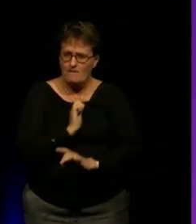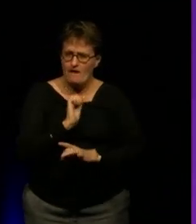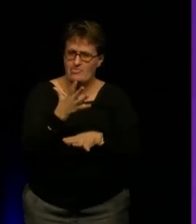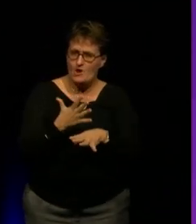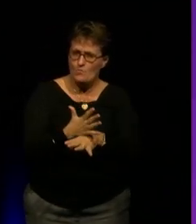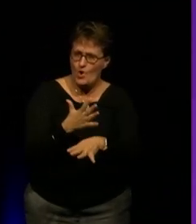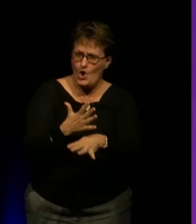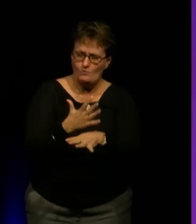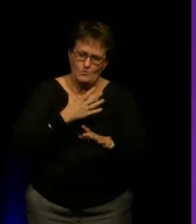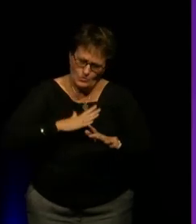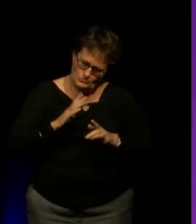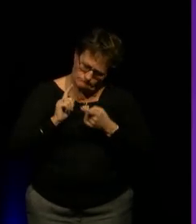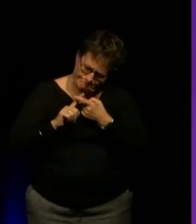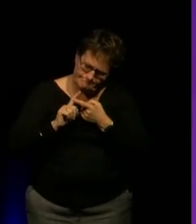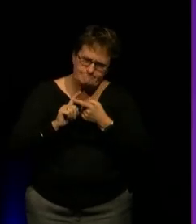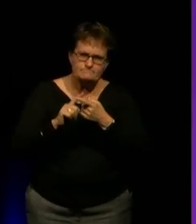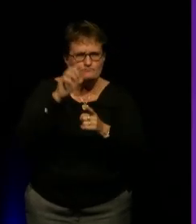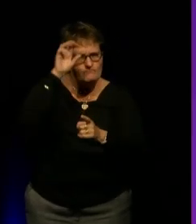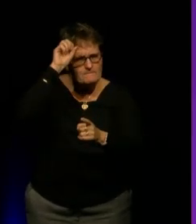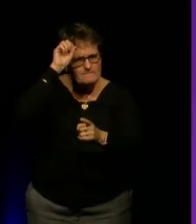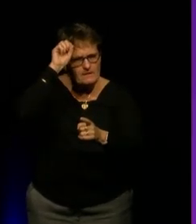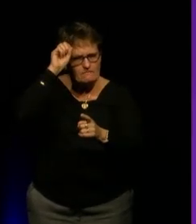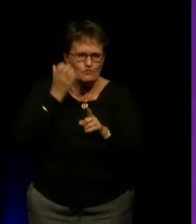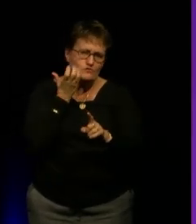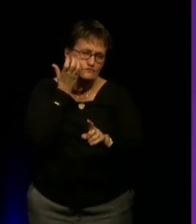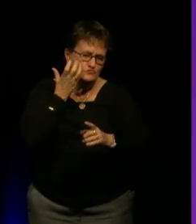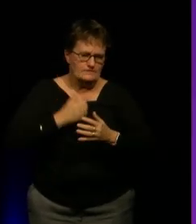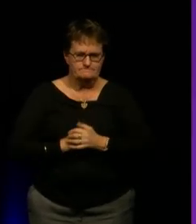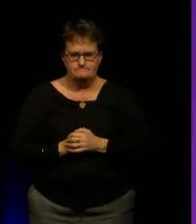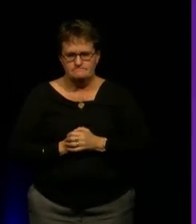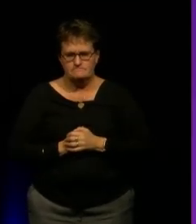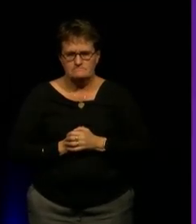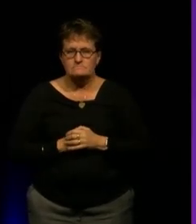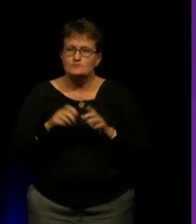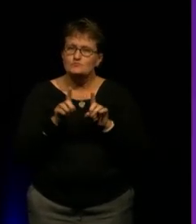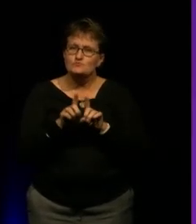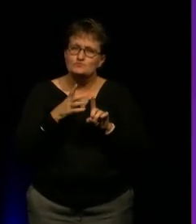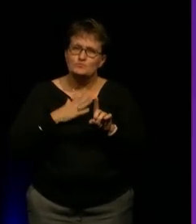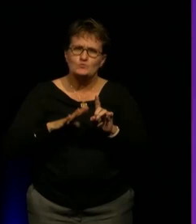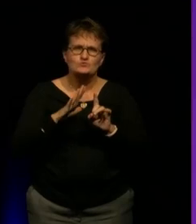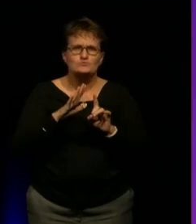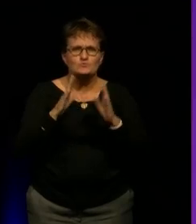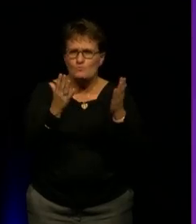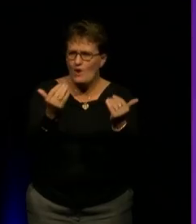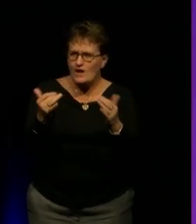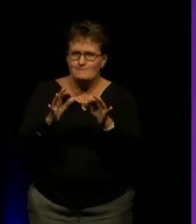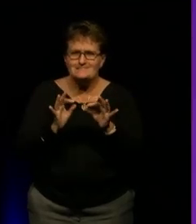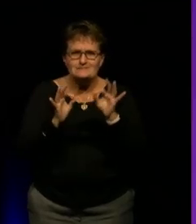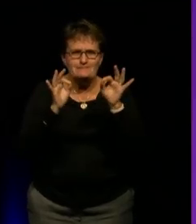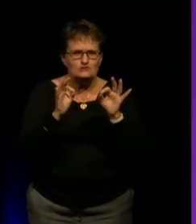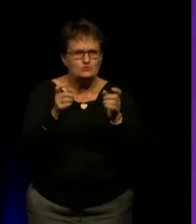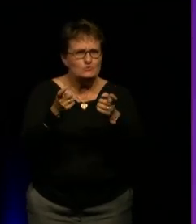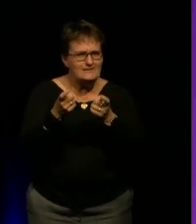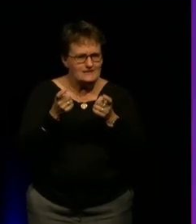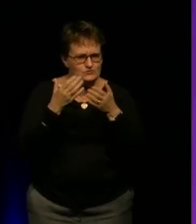and preserve Queensland's memory for future generations. I'd also like to extend a warm welcome to our special guests for this